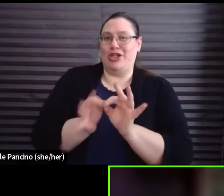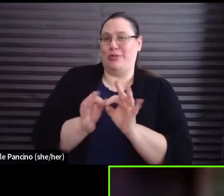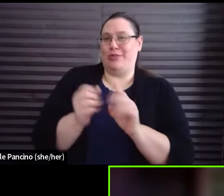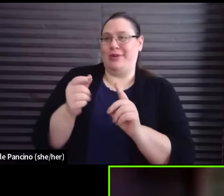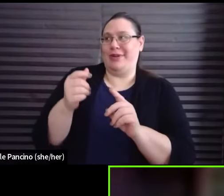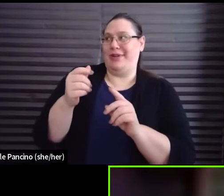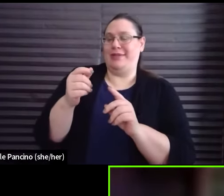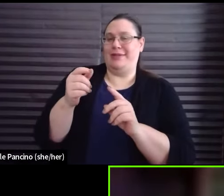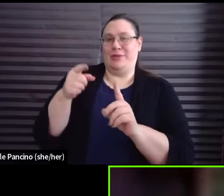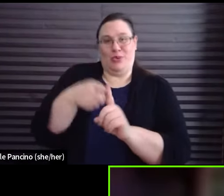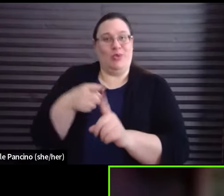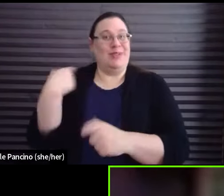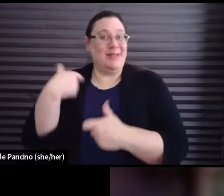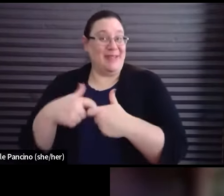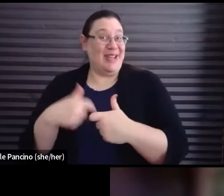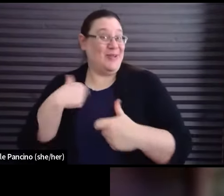that.